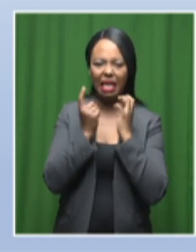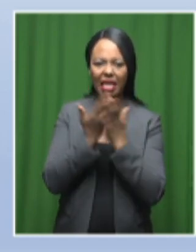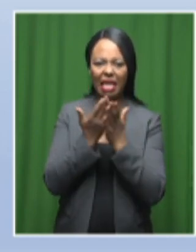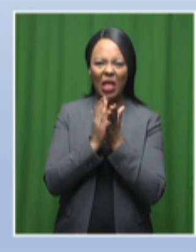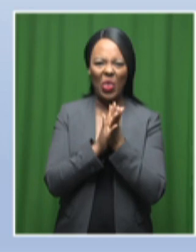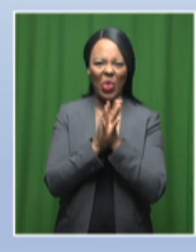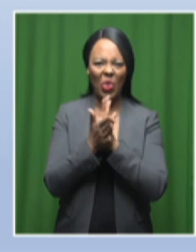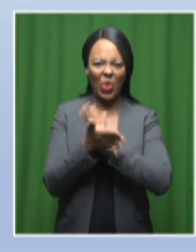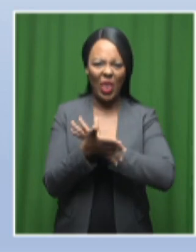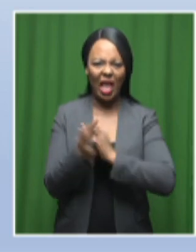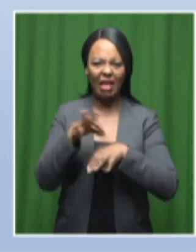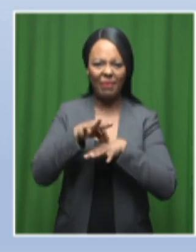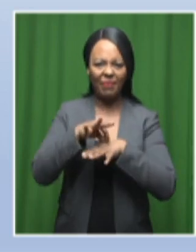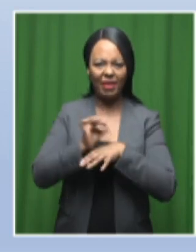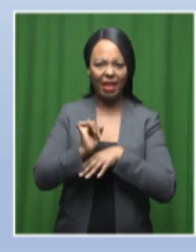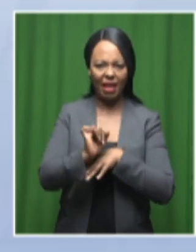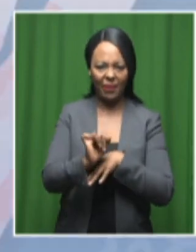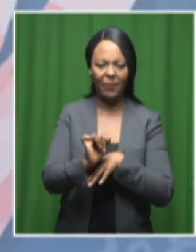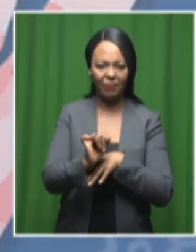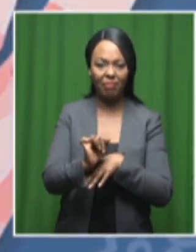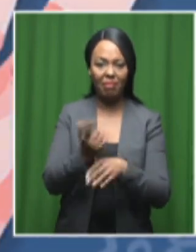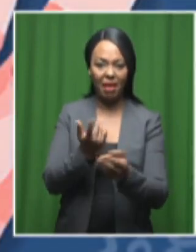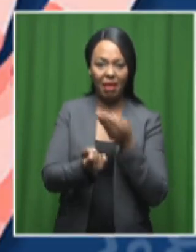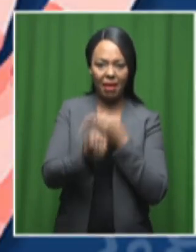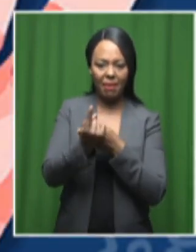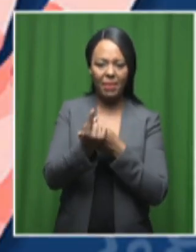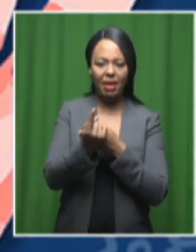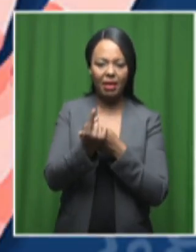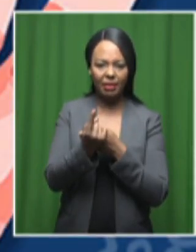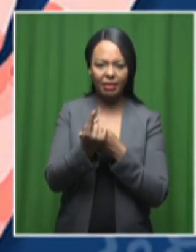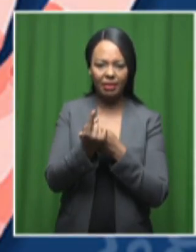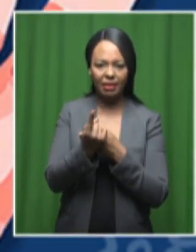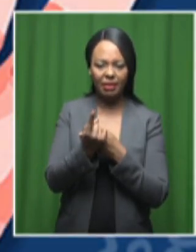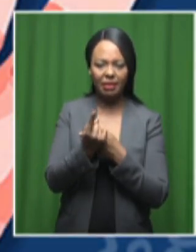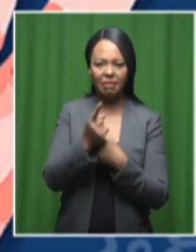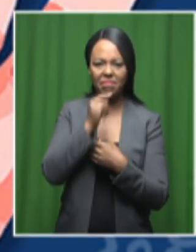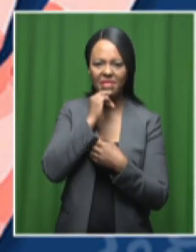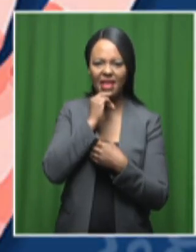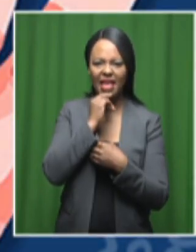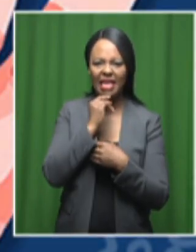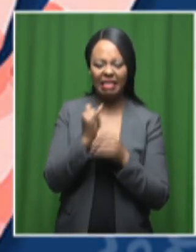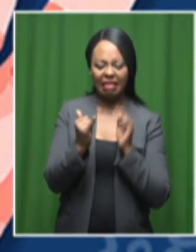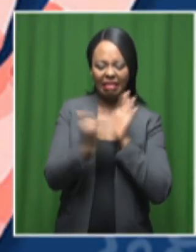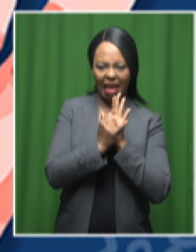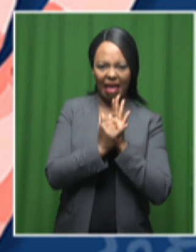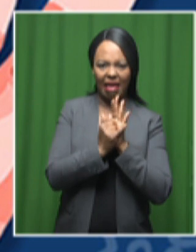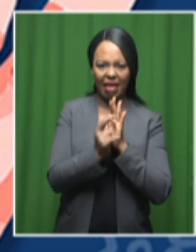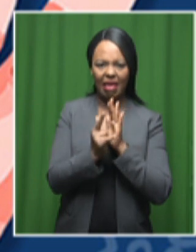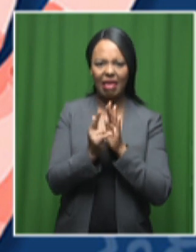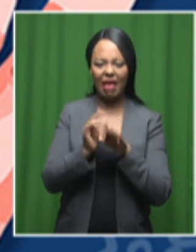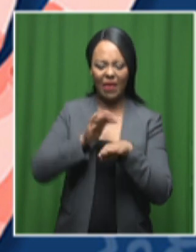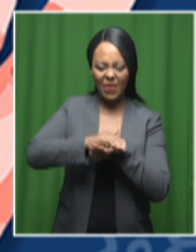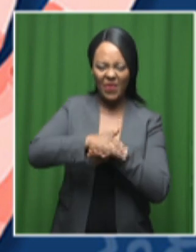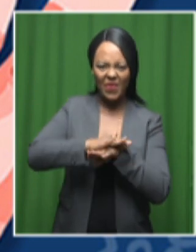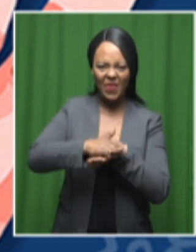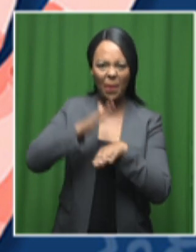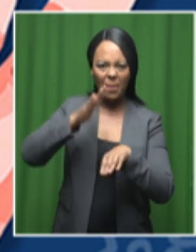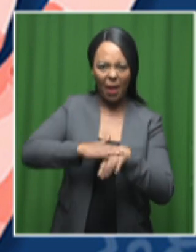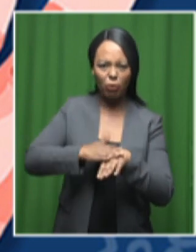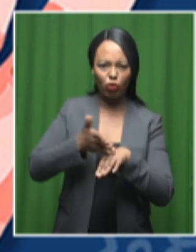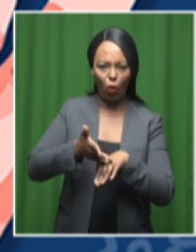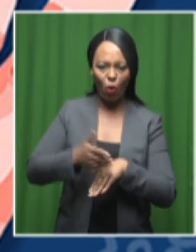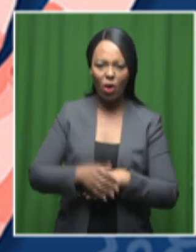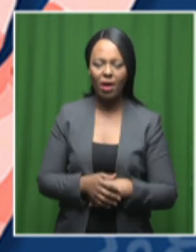know that sleep deprivation can have a knock-on effect on various aspects of our life.